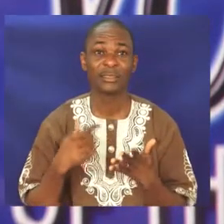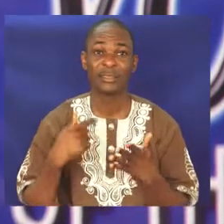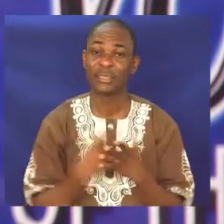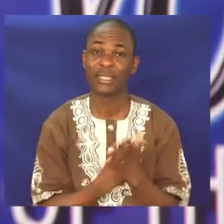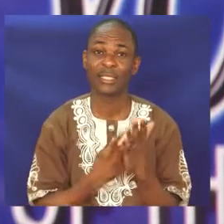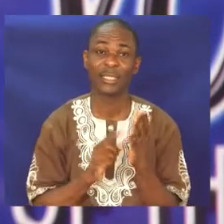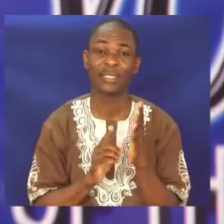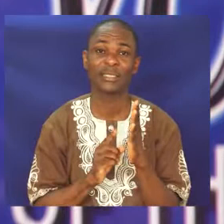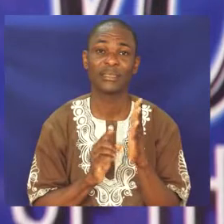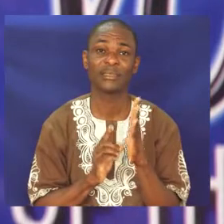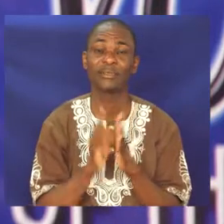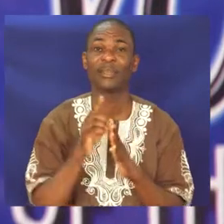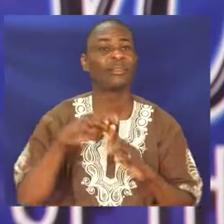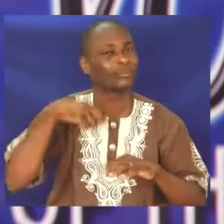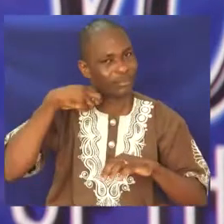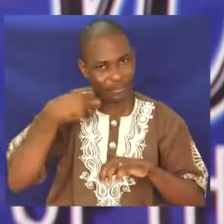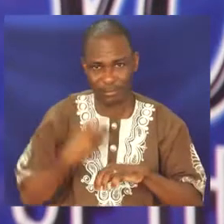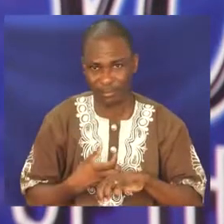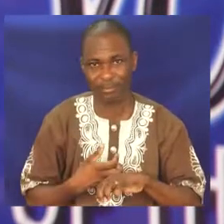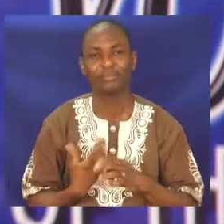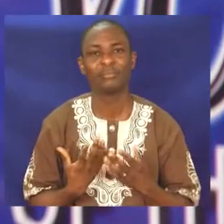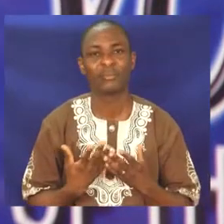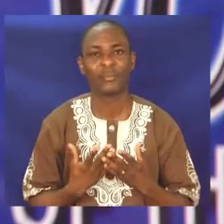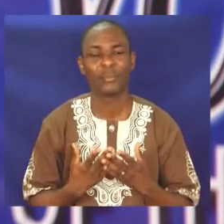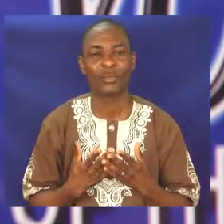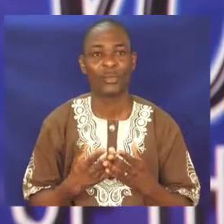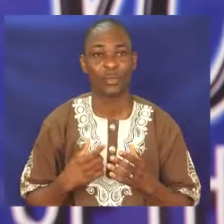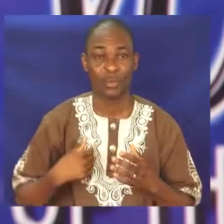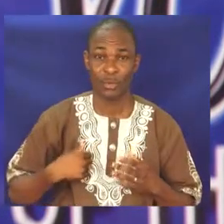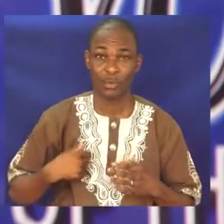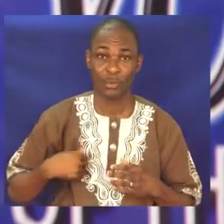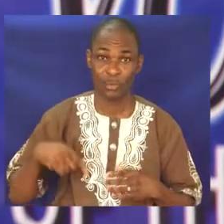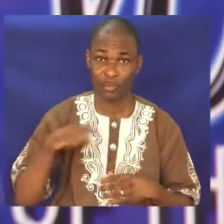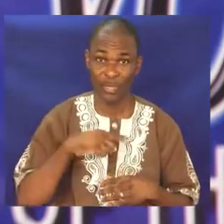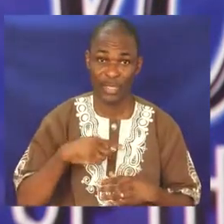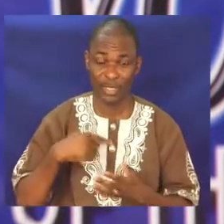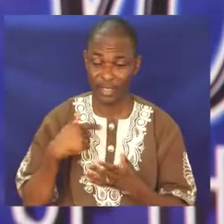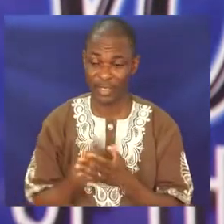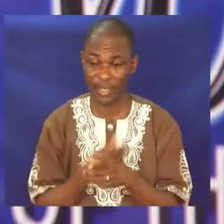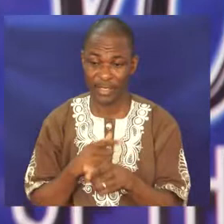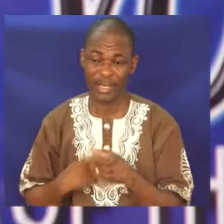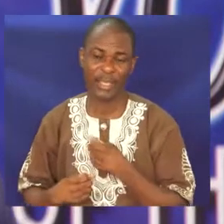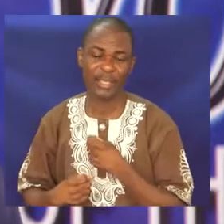am I? If you say your door, I, your warner, your yes, sir, or donor, edema on